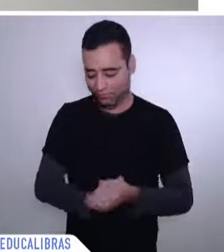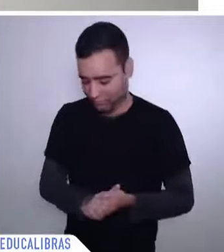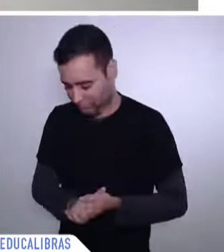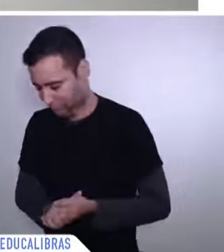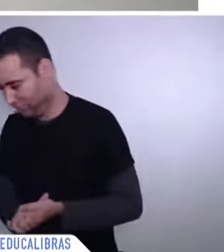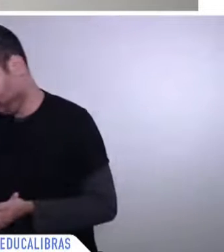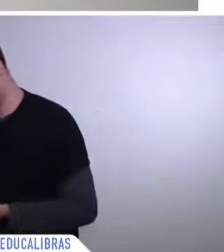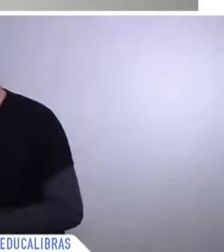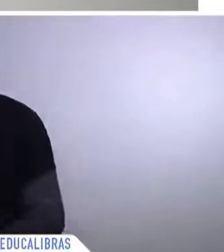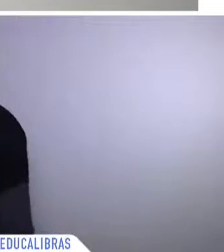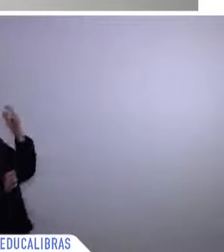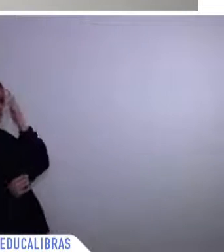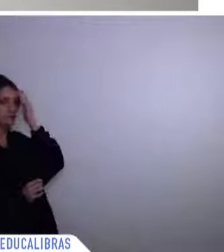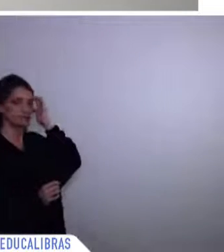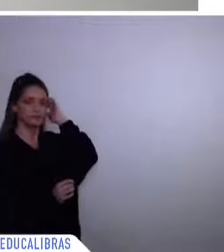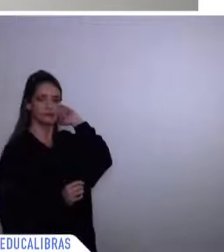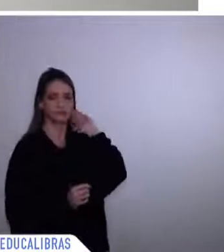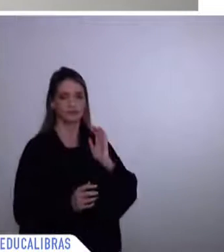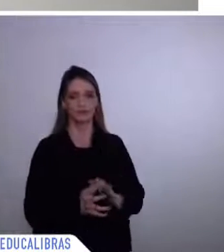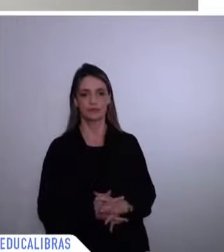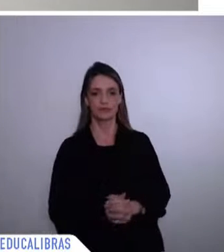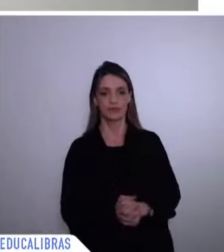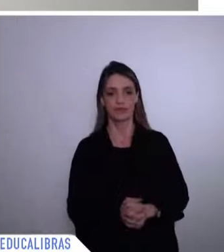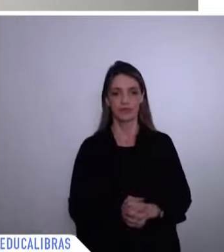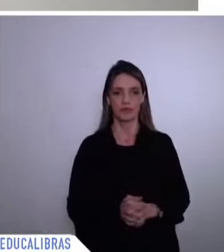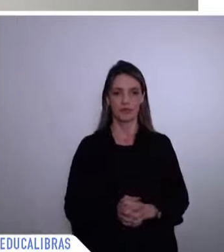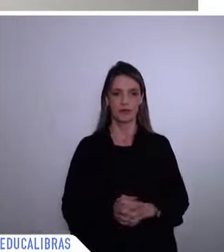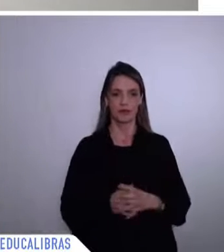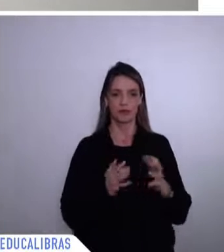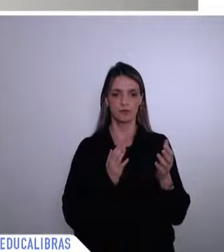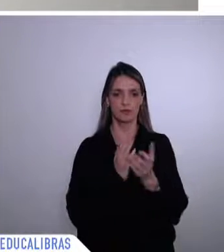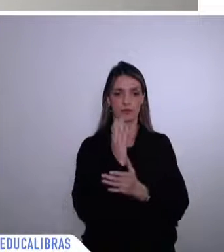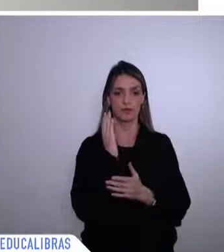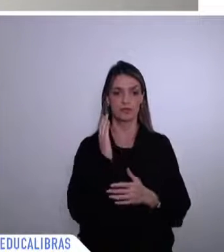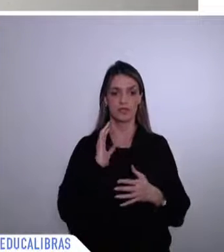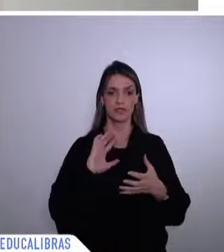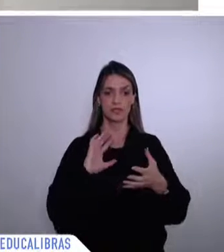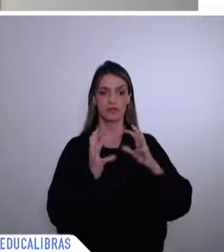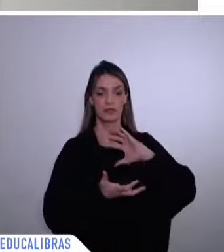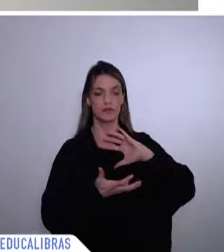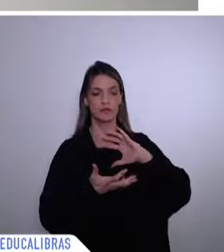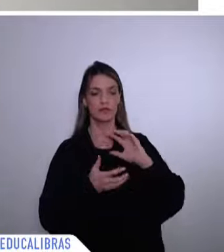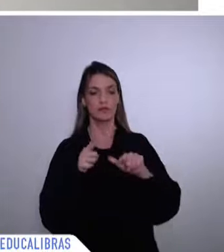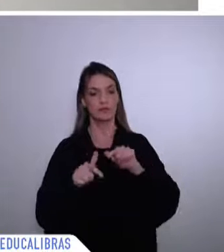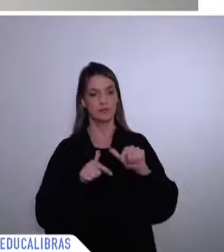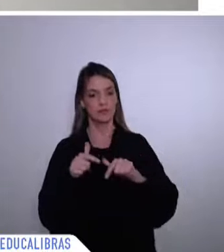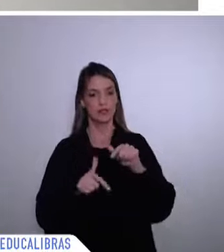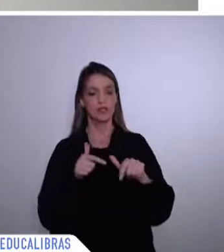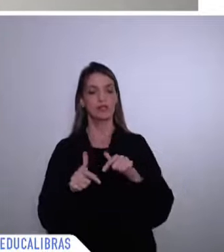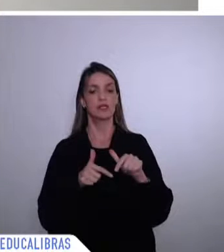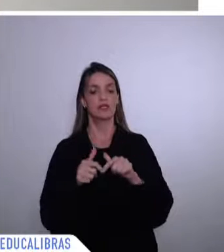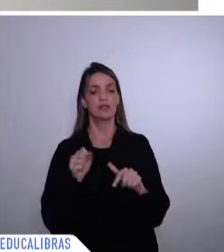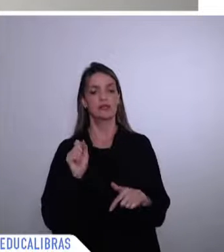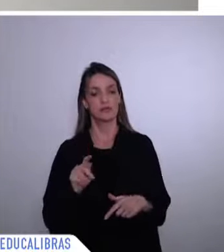and the organization of the system, which is what we use for the reorganization of the labor laws and the pension